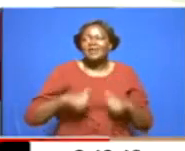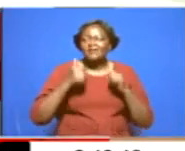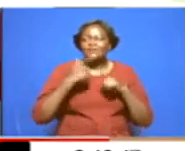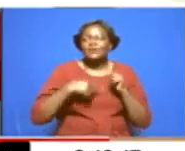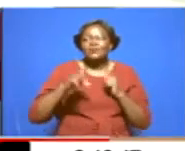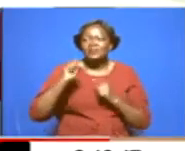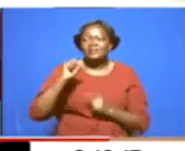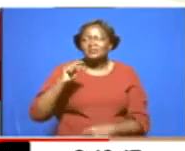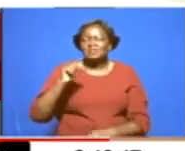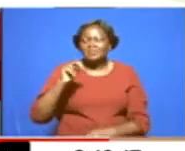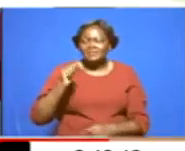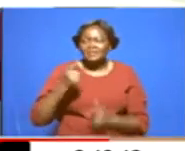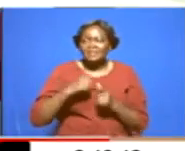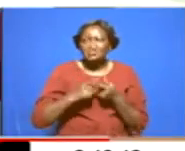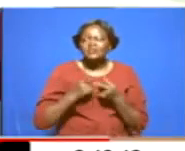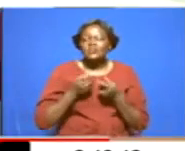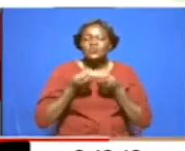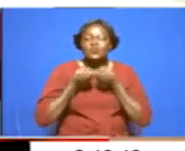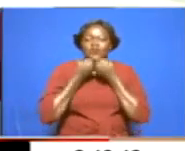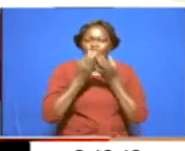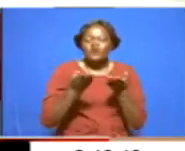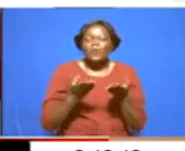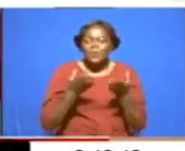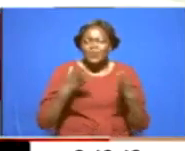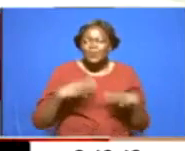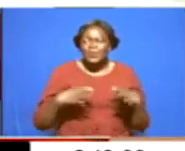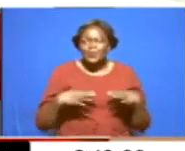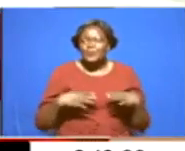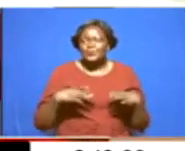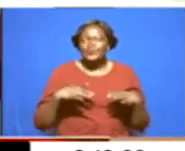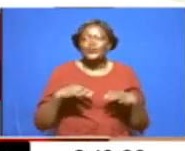Sagana and update our viewers the live proceedings as they